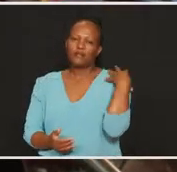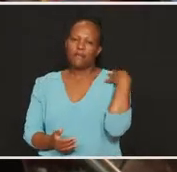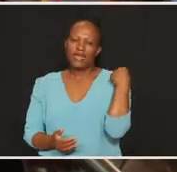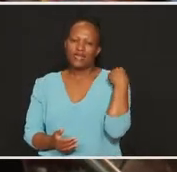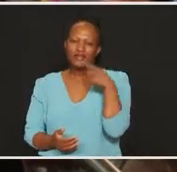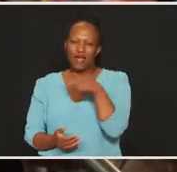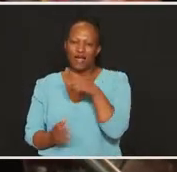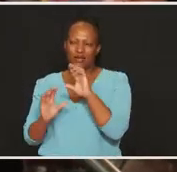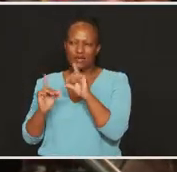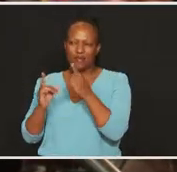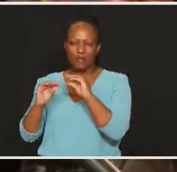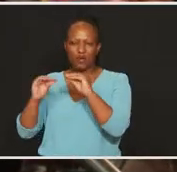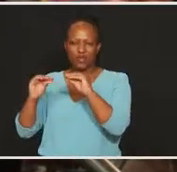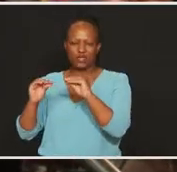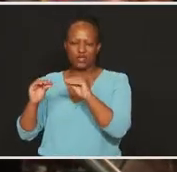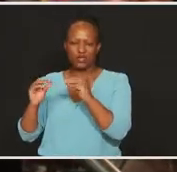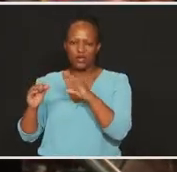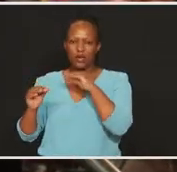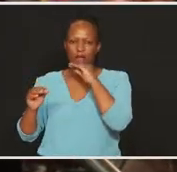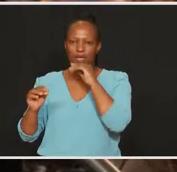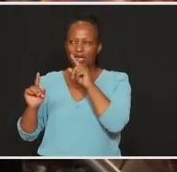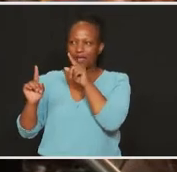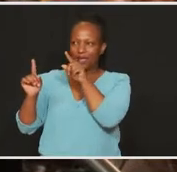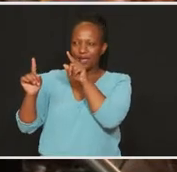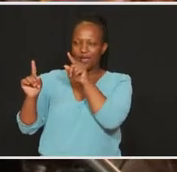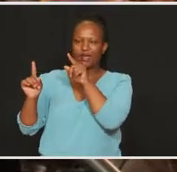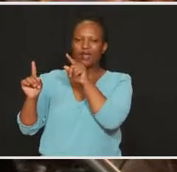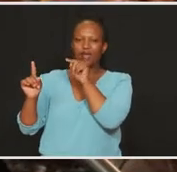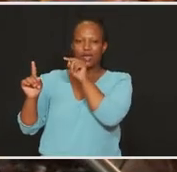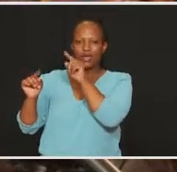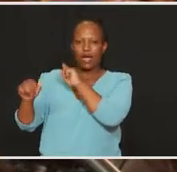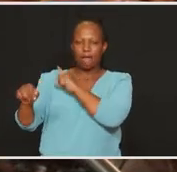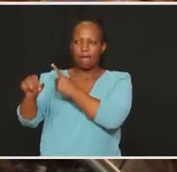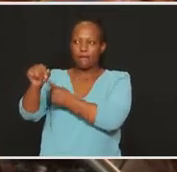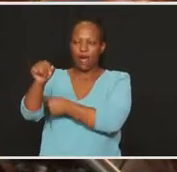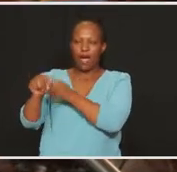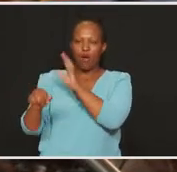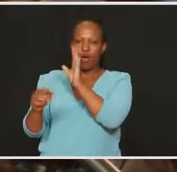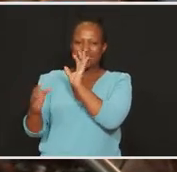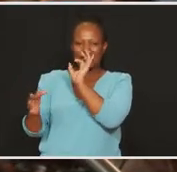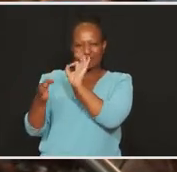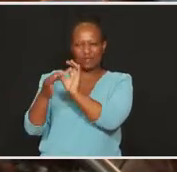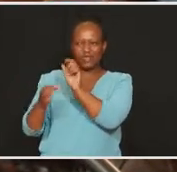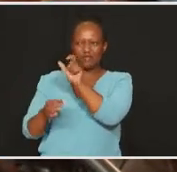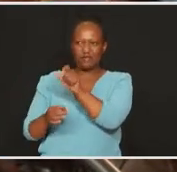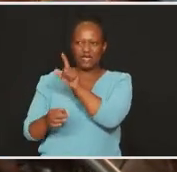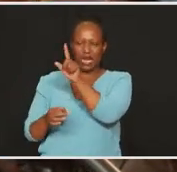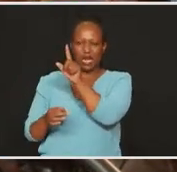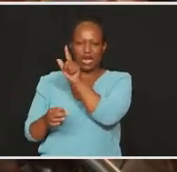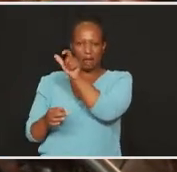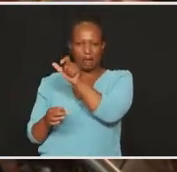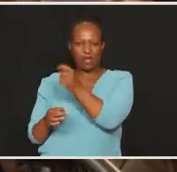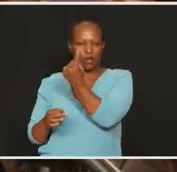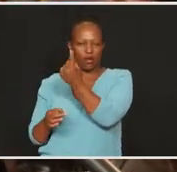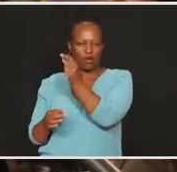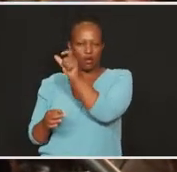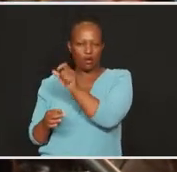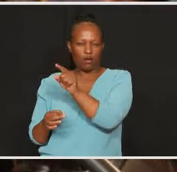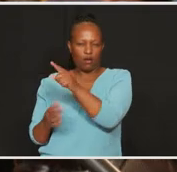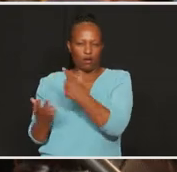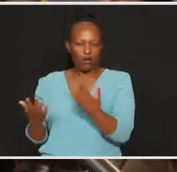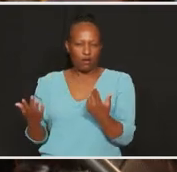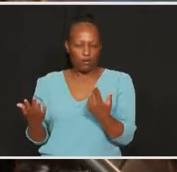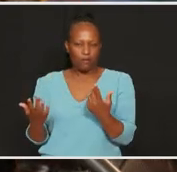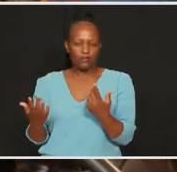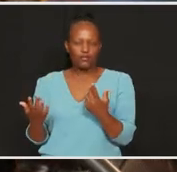which means the power is going to rely to to the the specific someone which is which